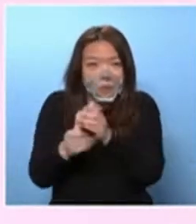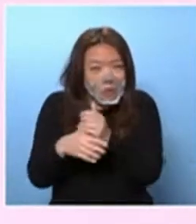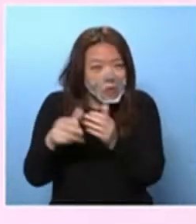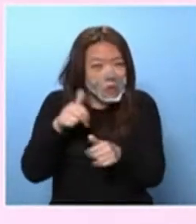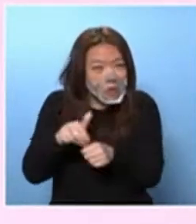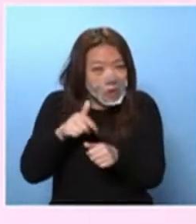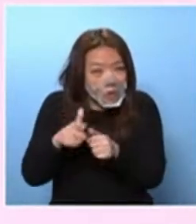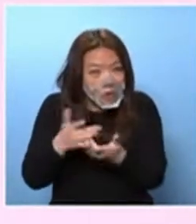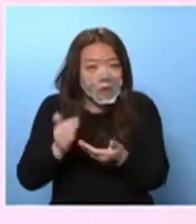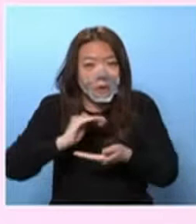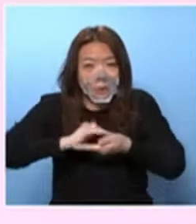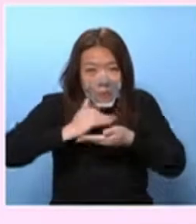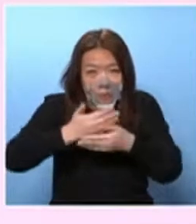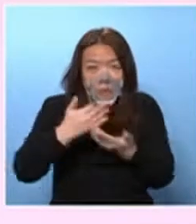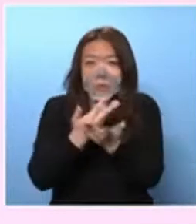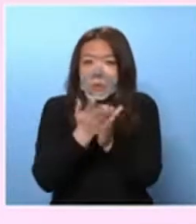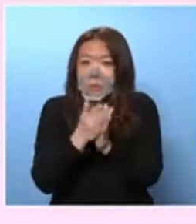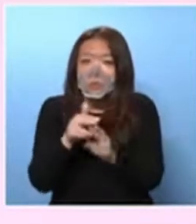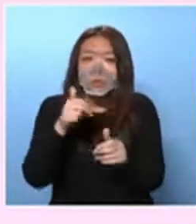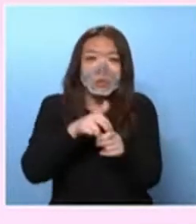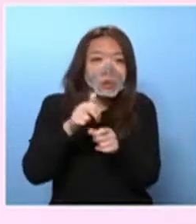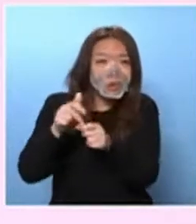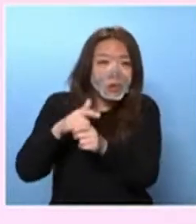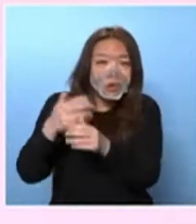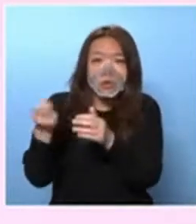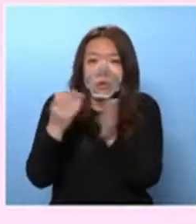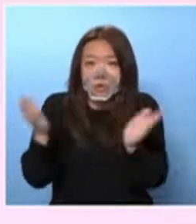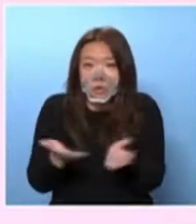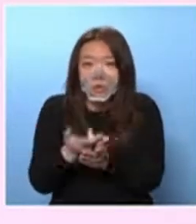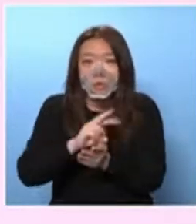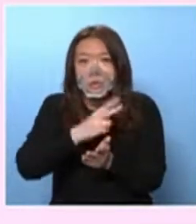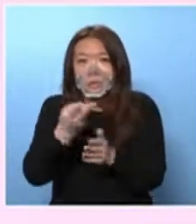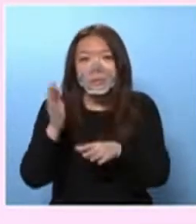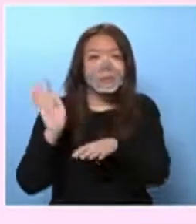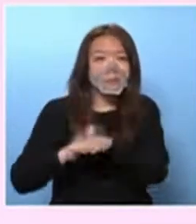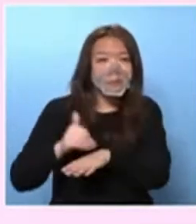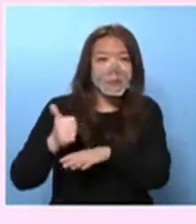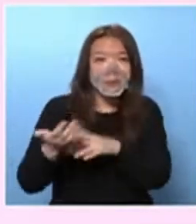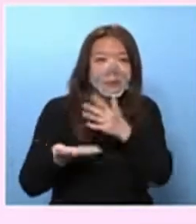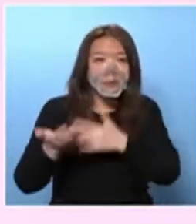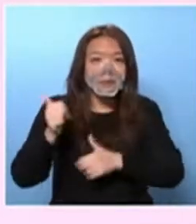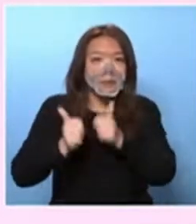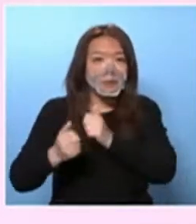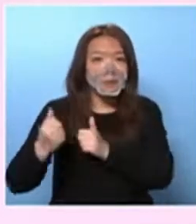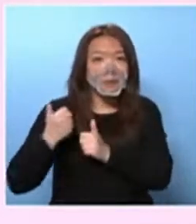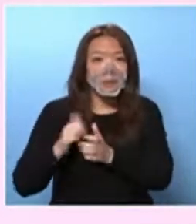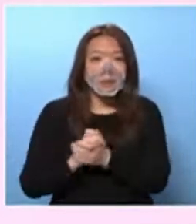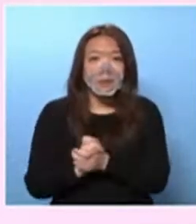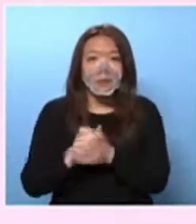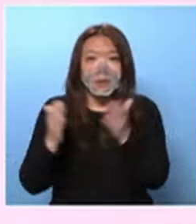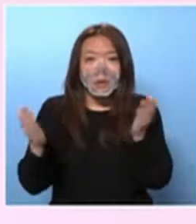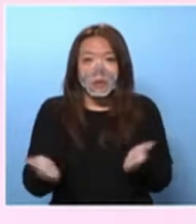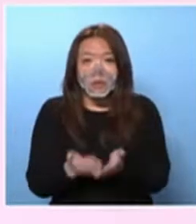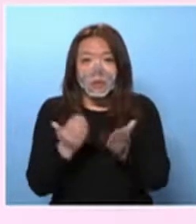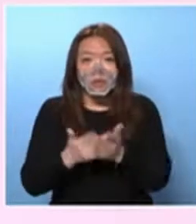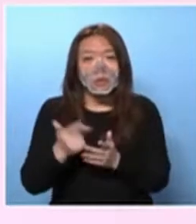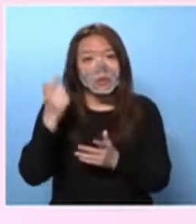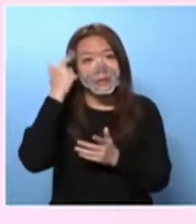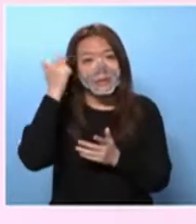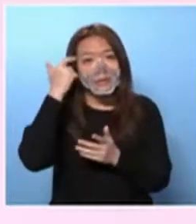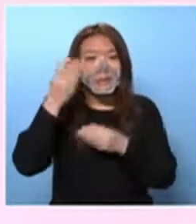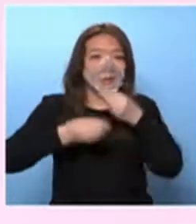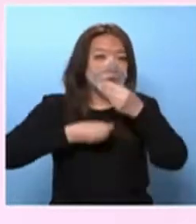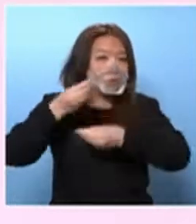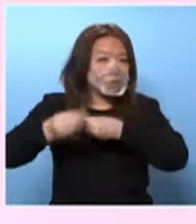management, advanced livestock waste treatment technology, deep-sea mariculture, and shellfish and crustacean farming, etc., with a view to